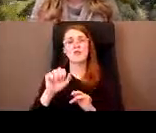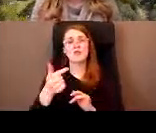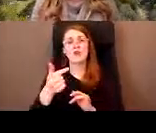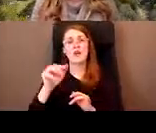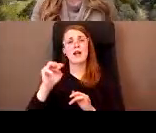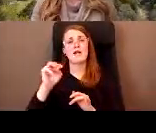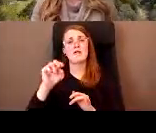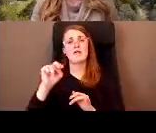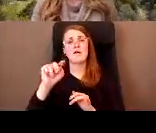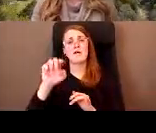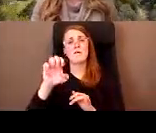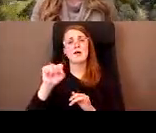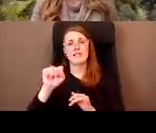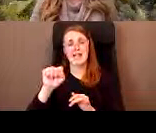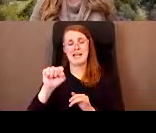tonight, at